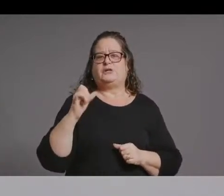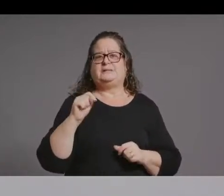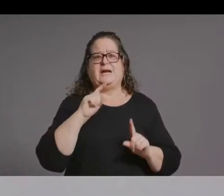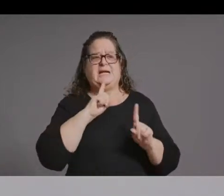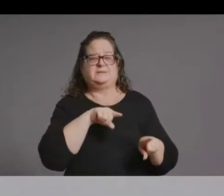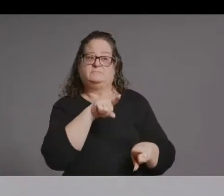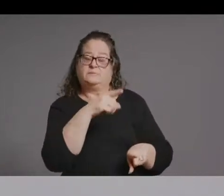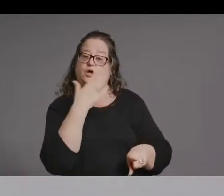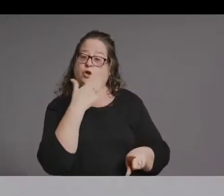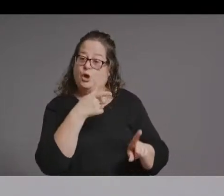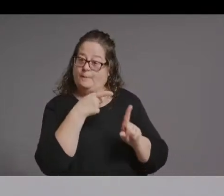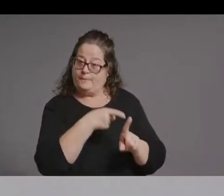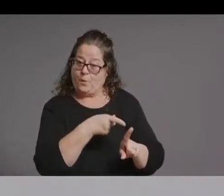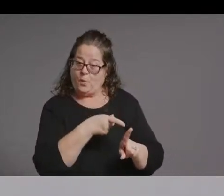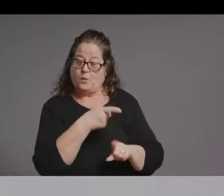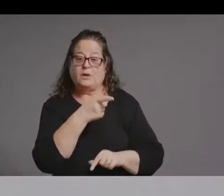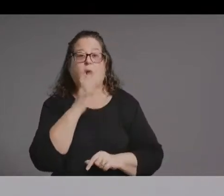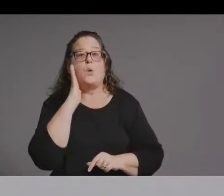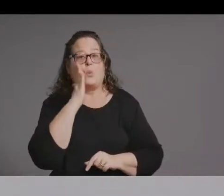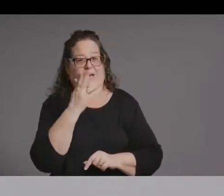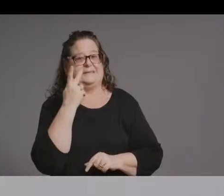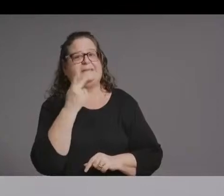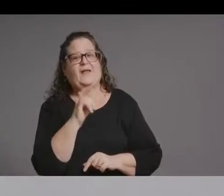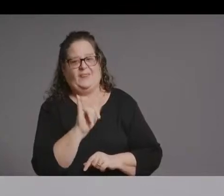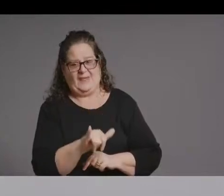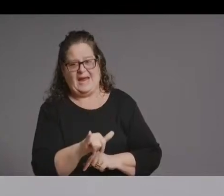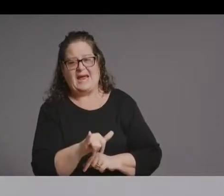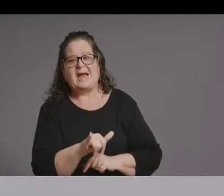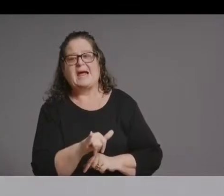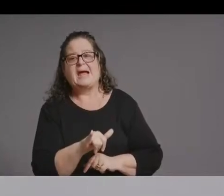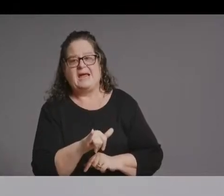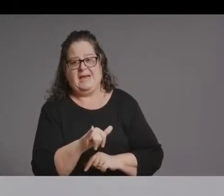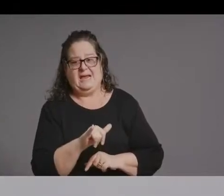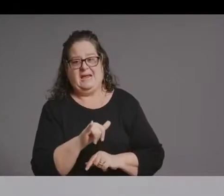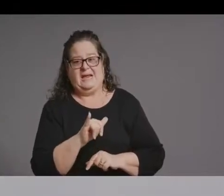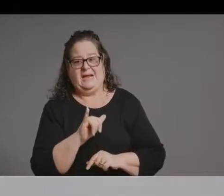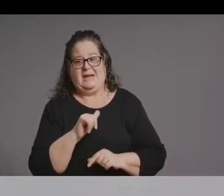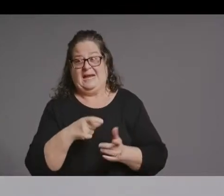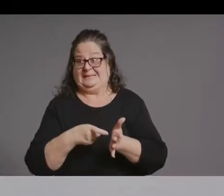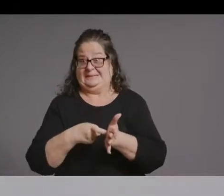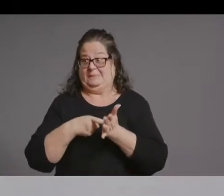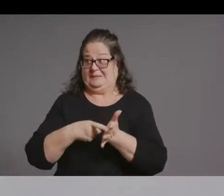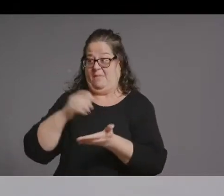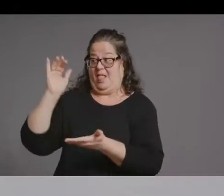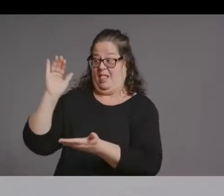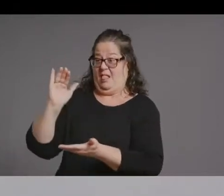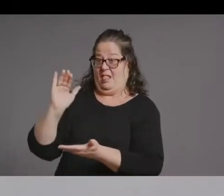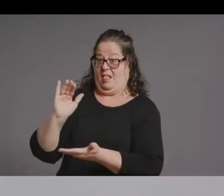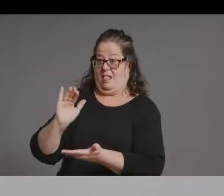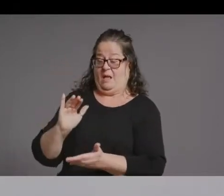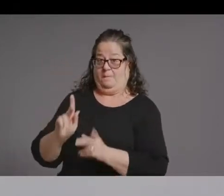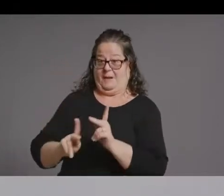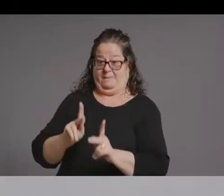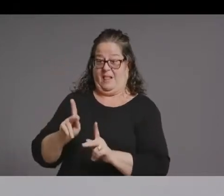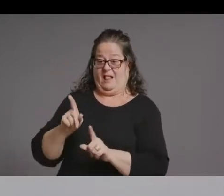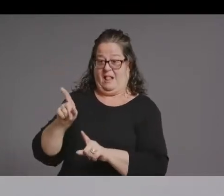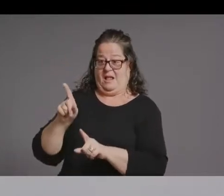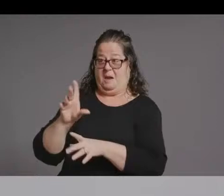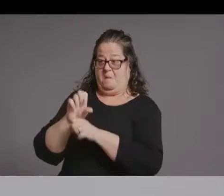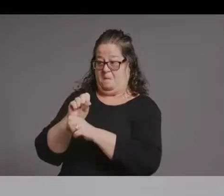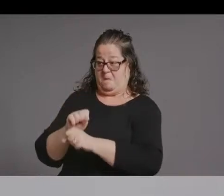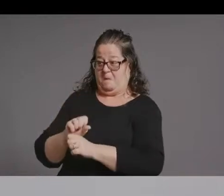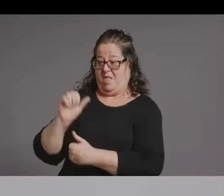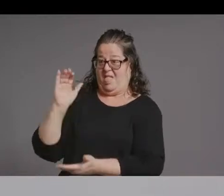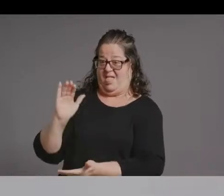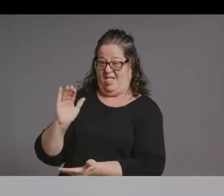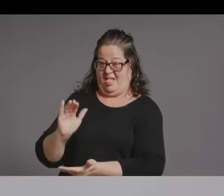talking with our pods about as the demand goes down. So like the University of Arizona and Yuma are those two pods. We've seen